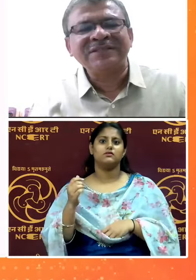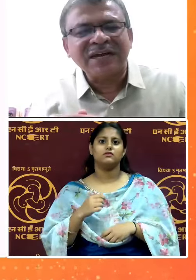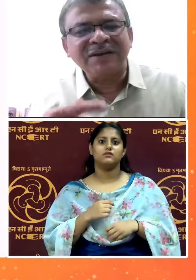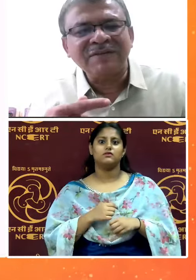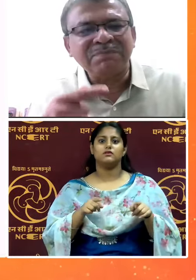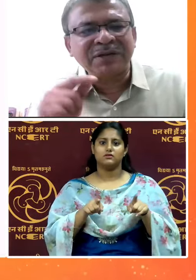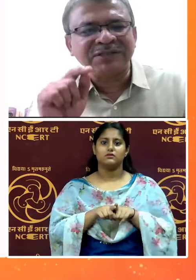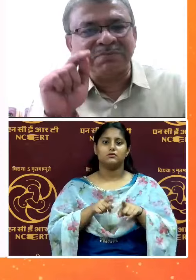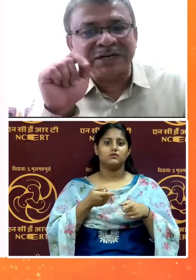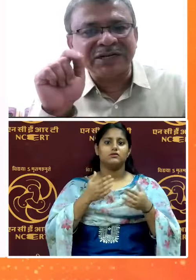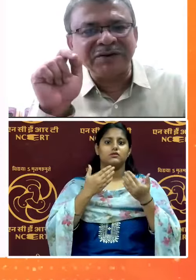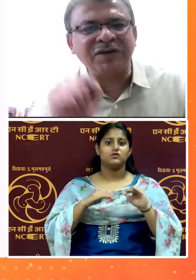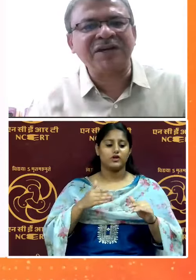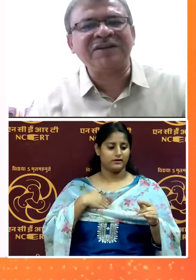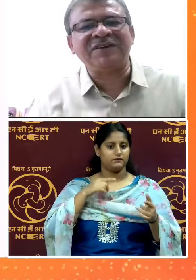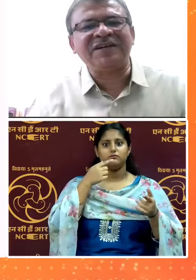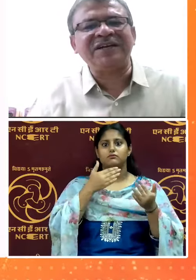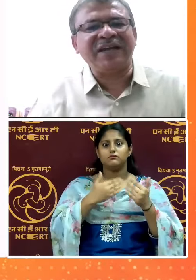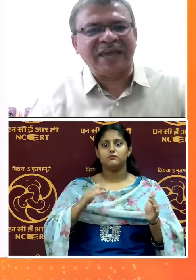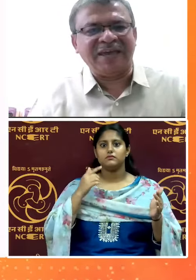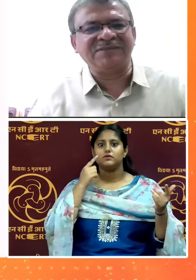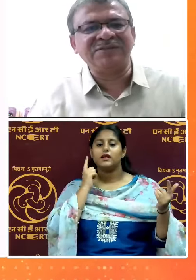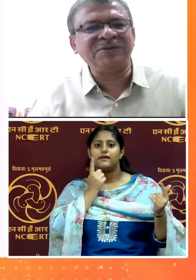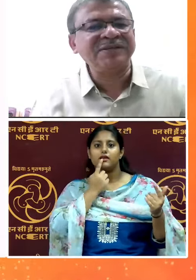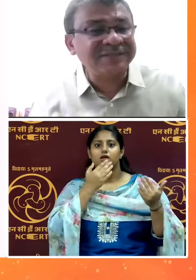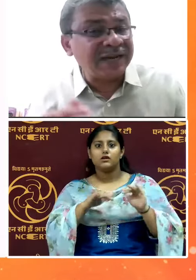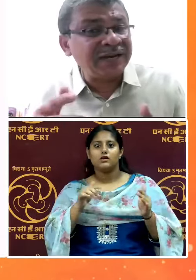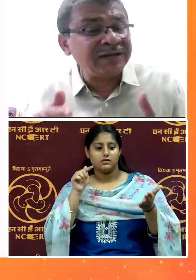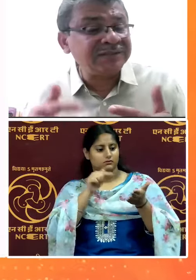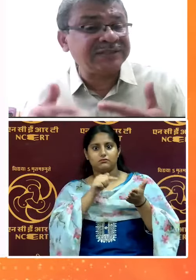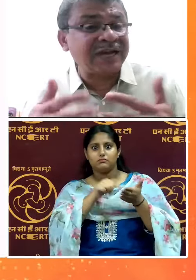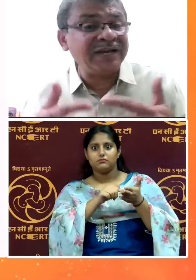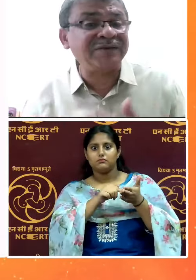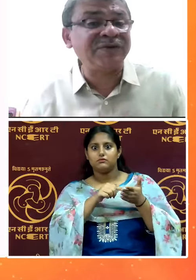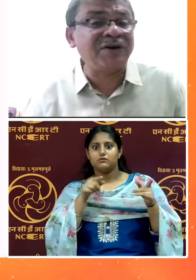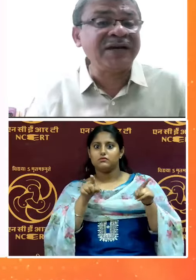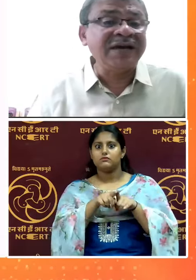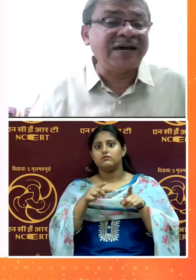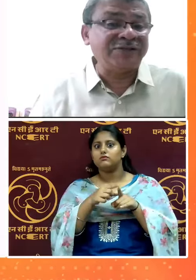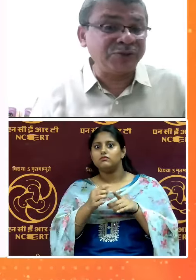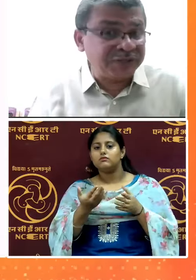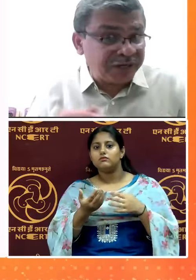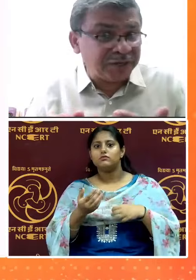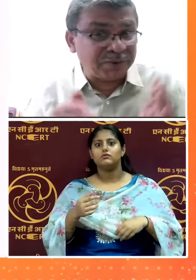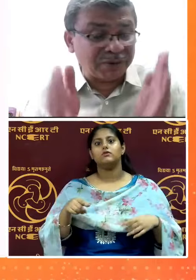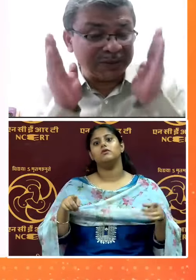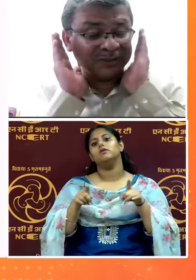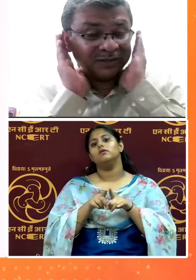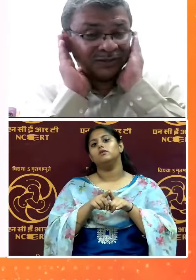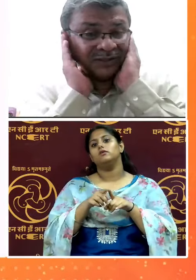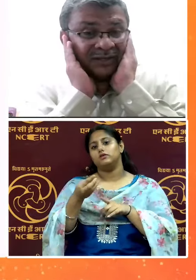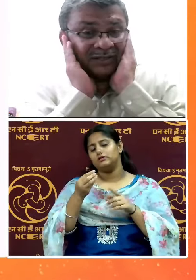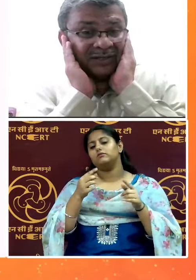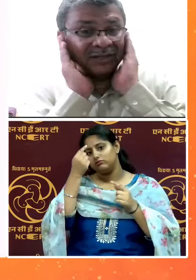So the child will press the button where it is written yes. So this child has got associated